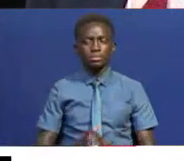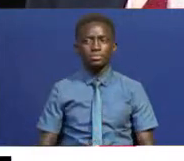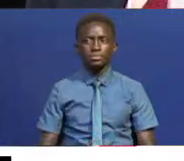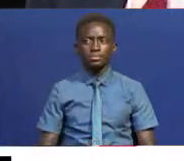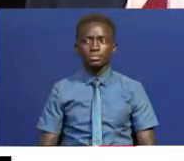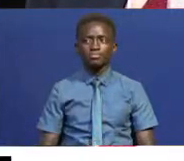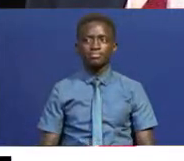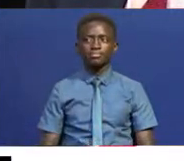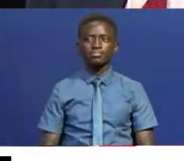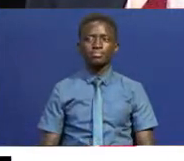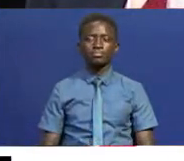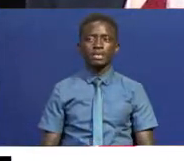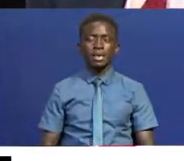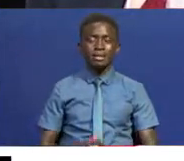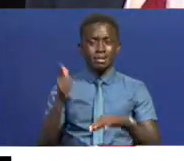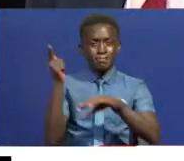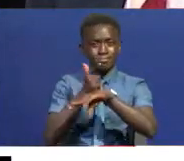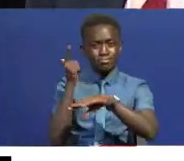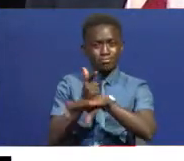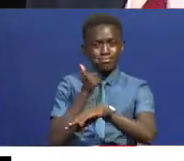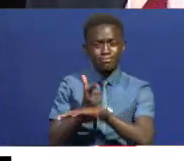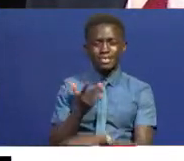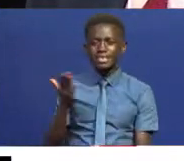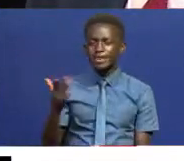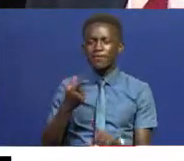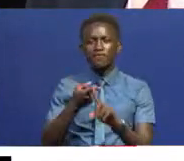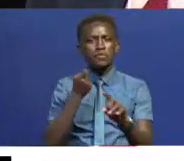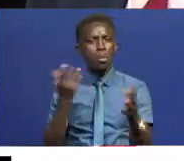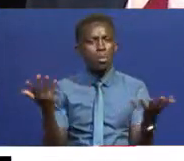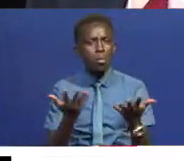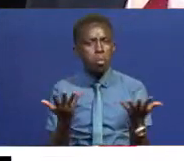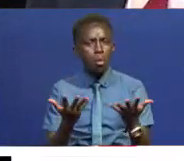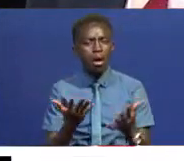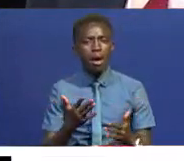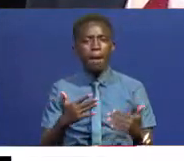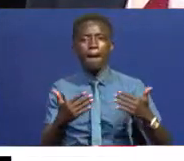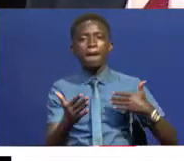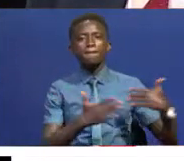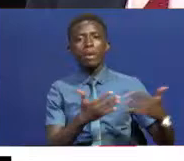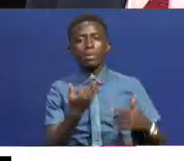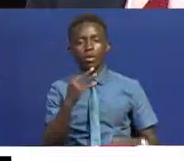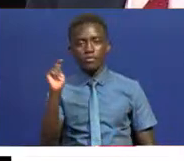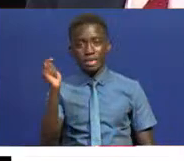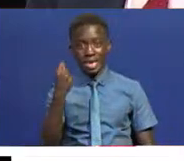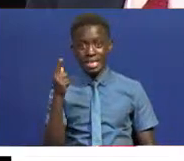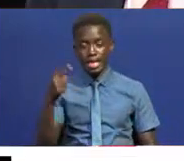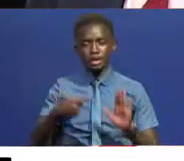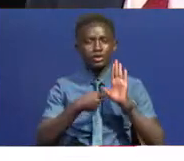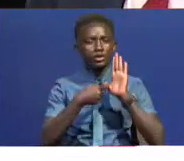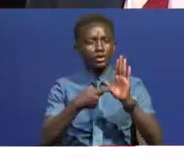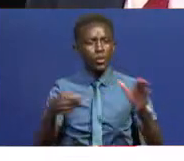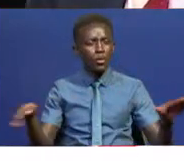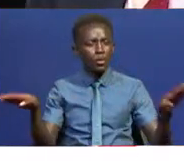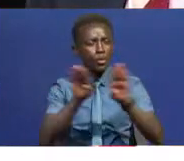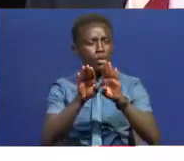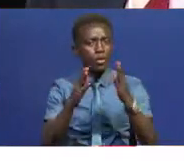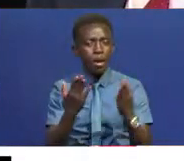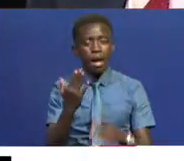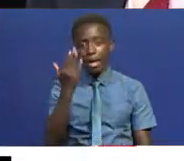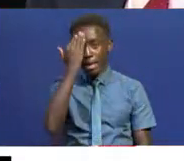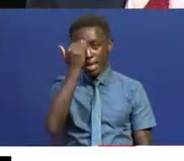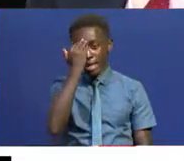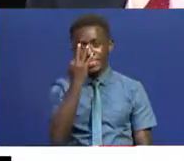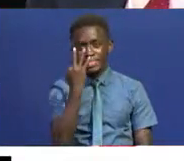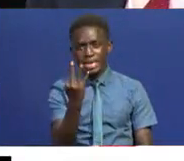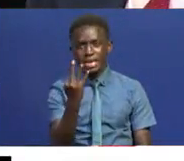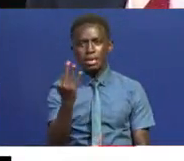Right, the pictures on your screen are coming live from the Bomas of Kenya. This marks the close of the three-day